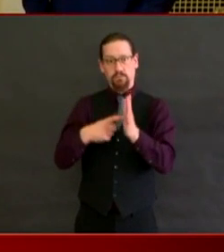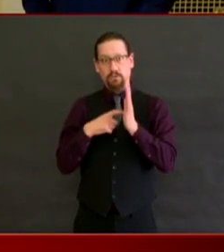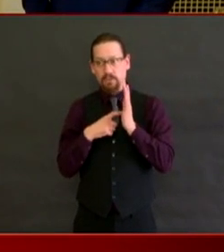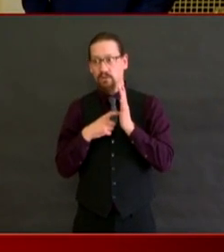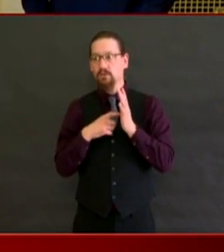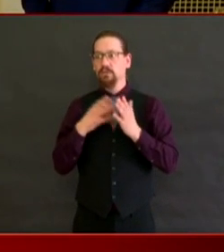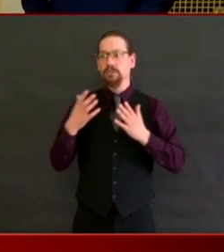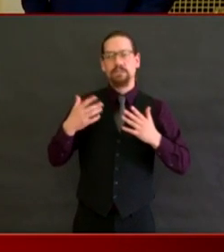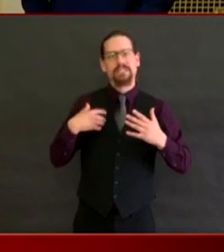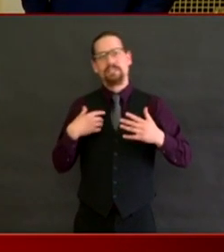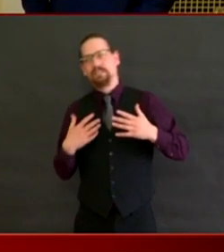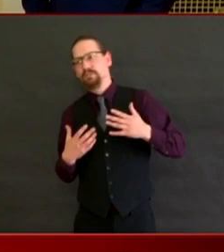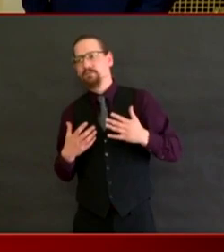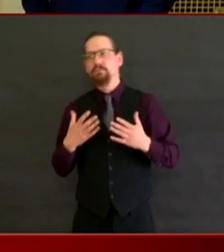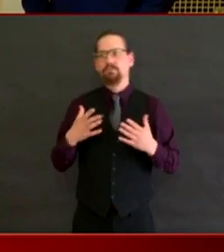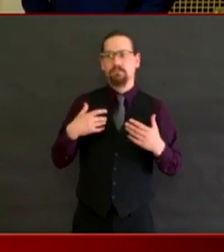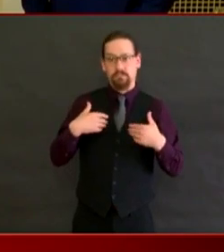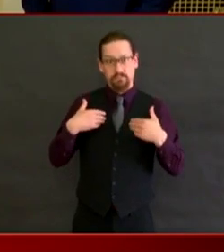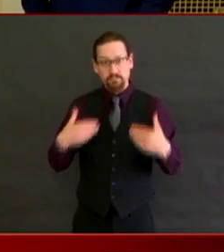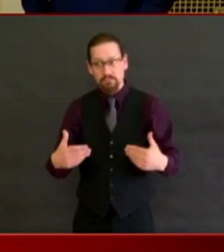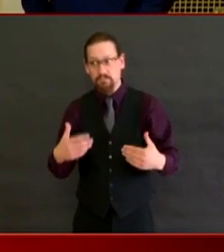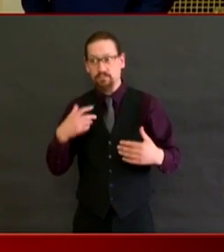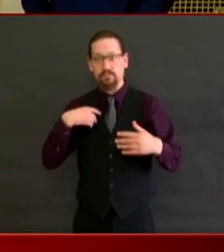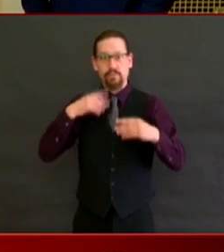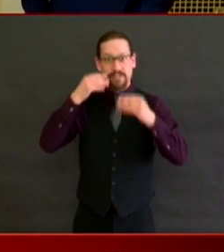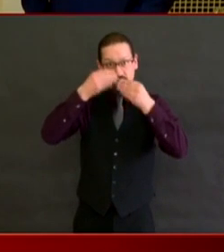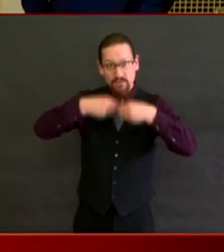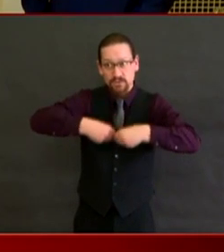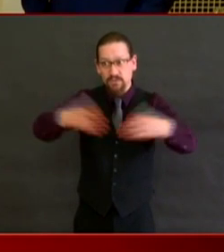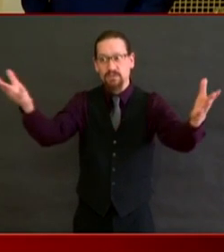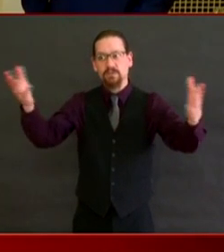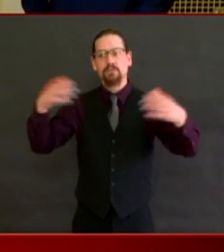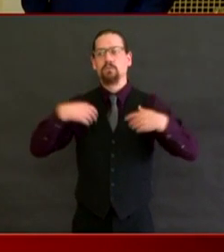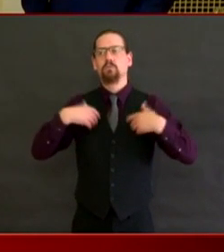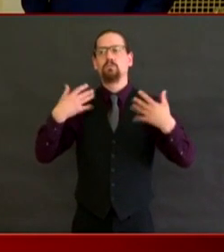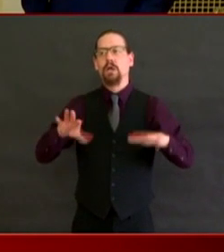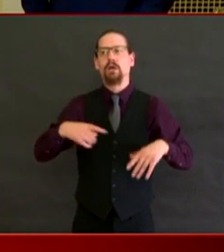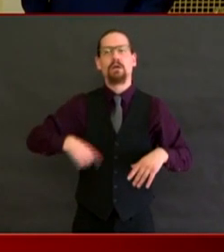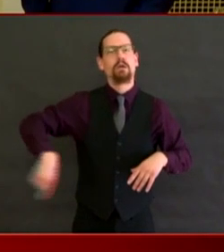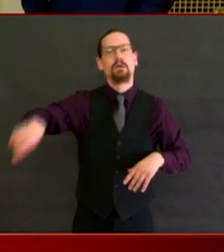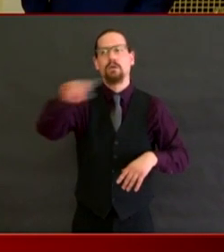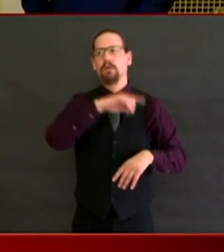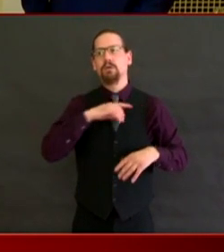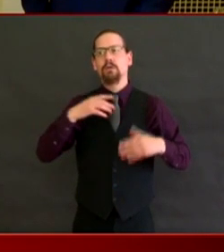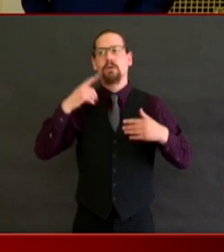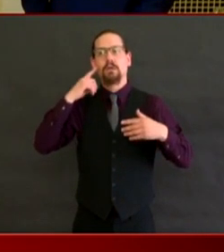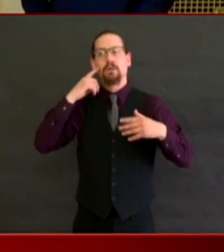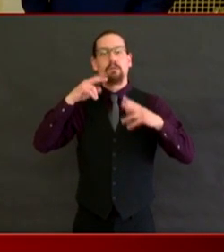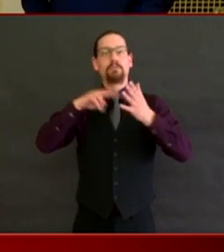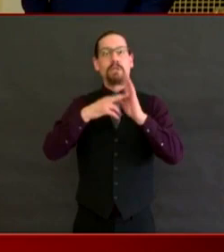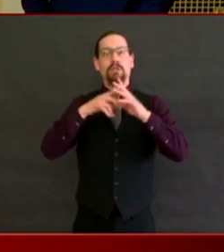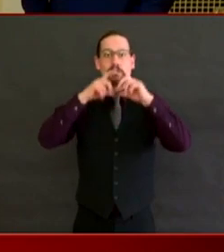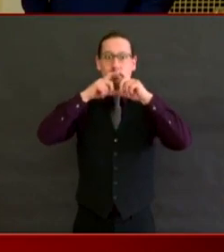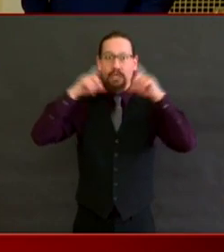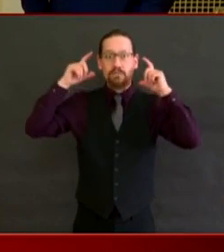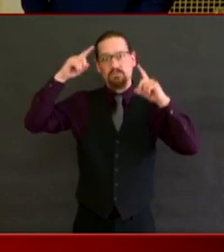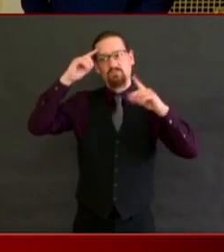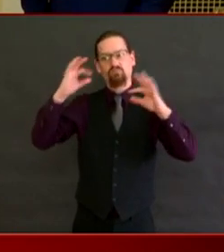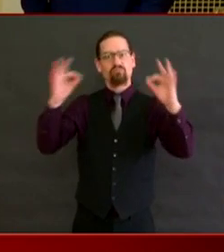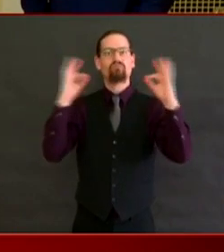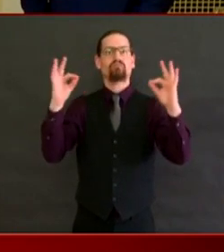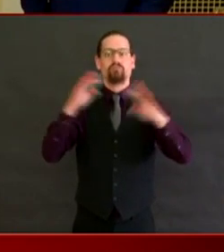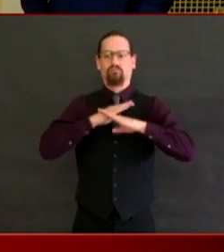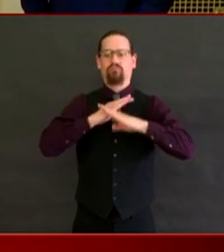because we don't want people to think that that's a magic bullet, because it isn't. It might help a little, it might help